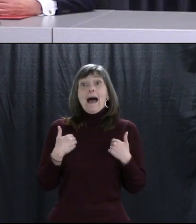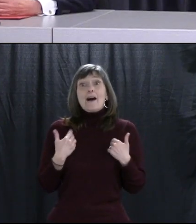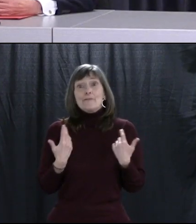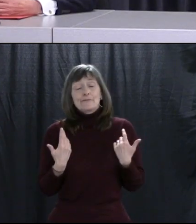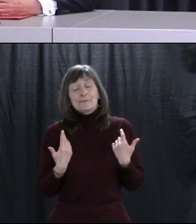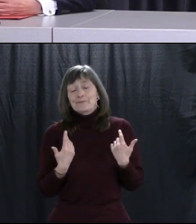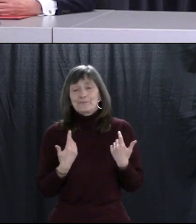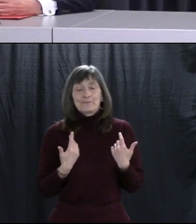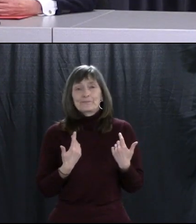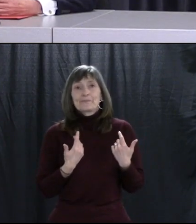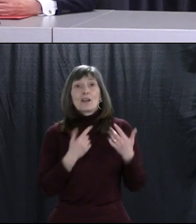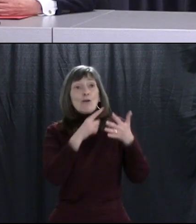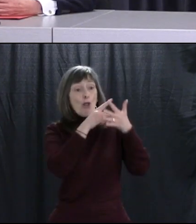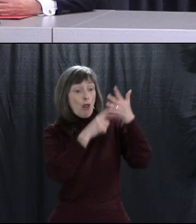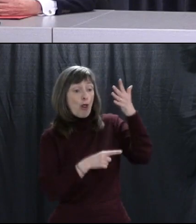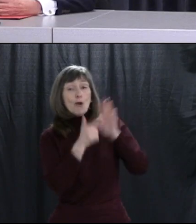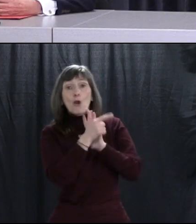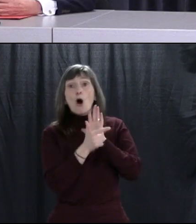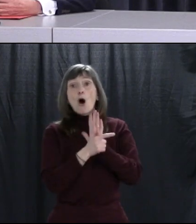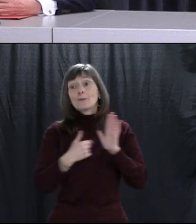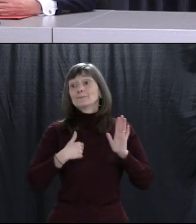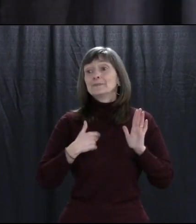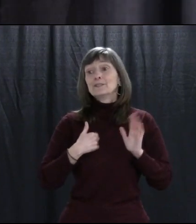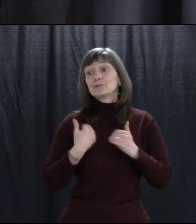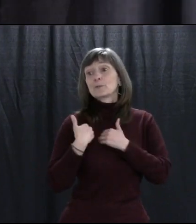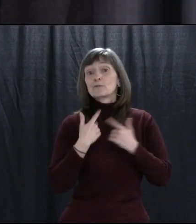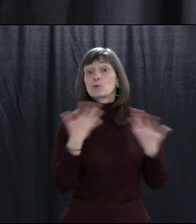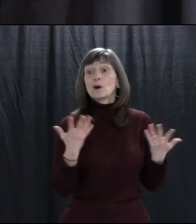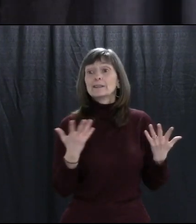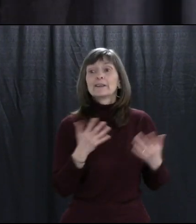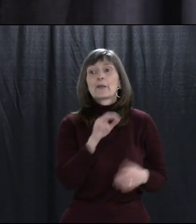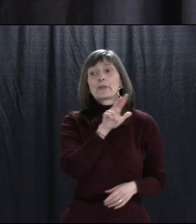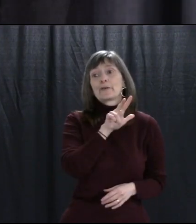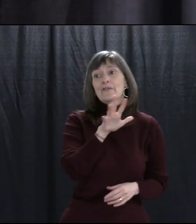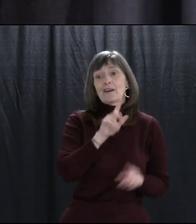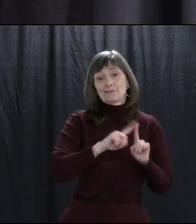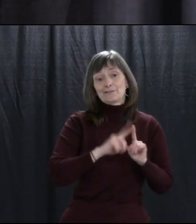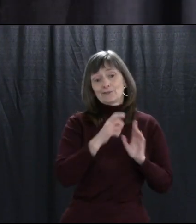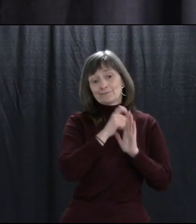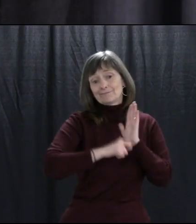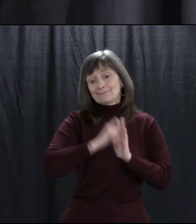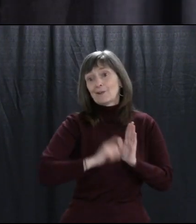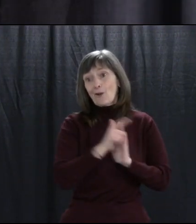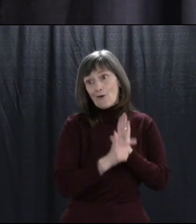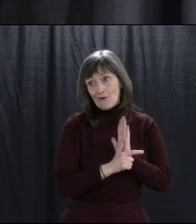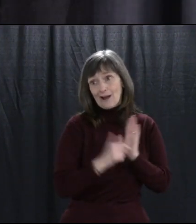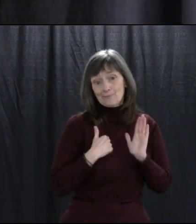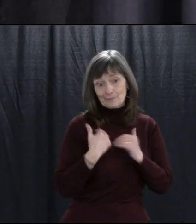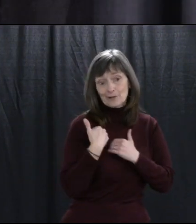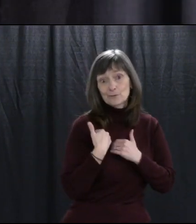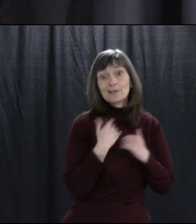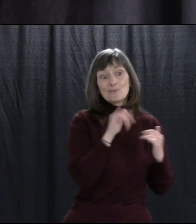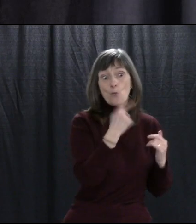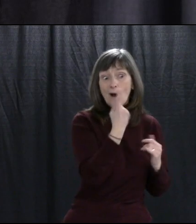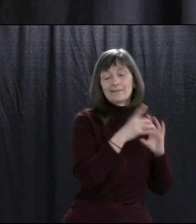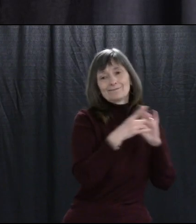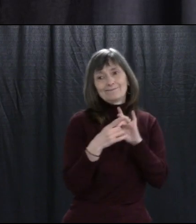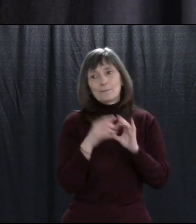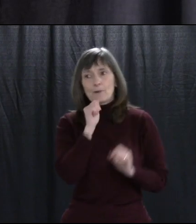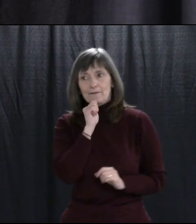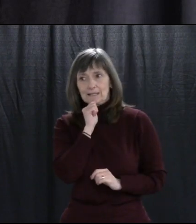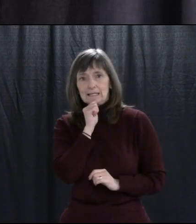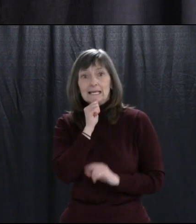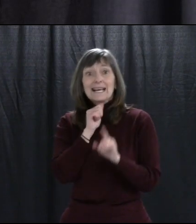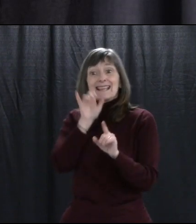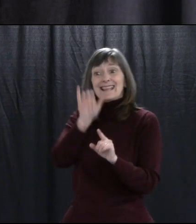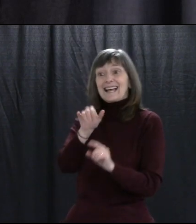I'm responsible for in law, is the Personal Health Information Act. The issue around that case in Nain, those details